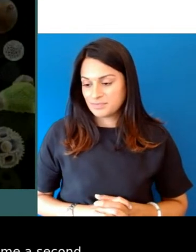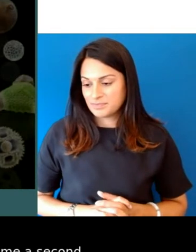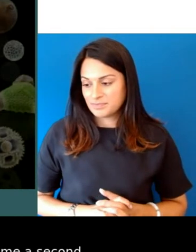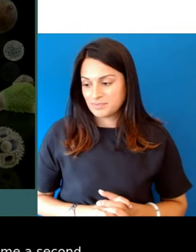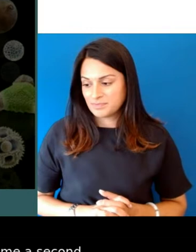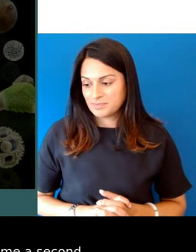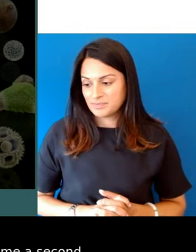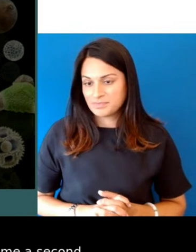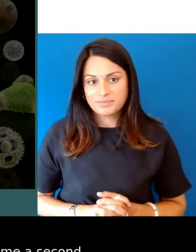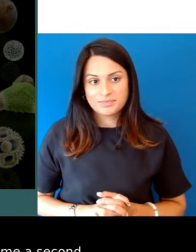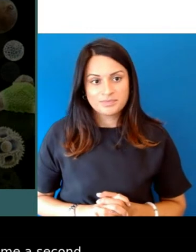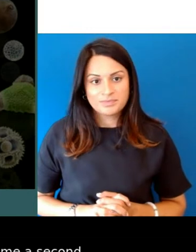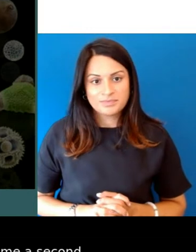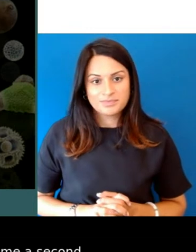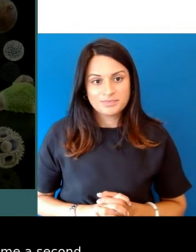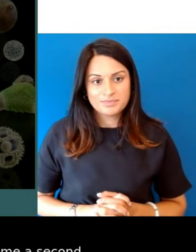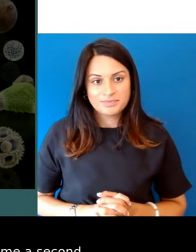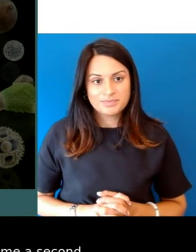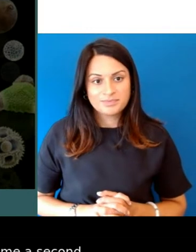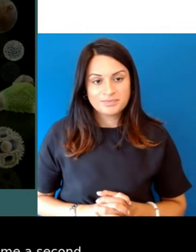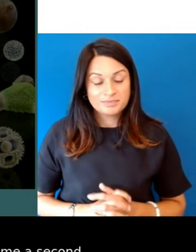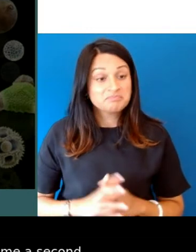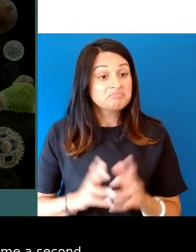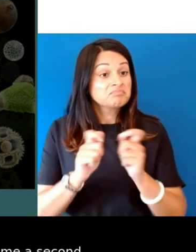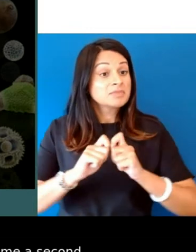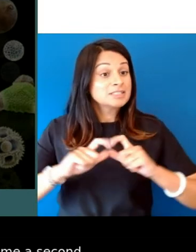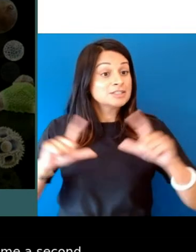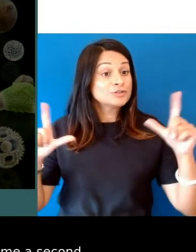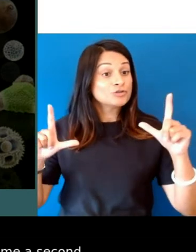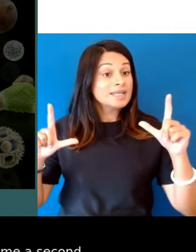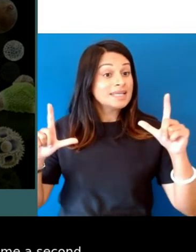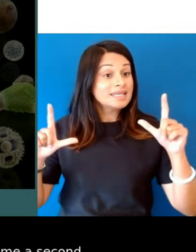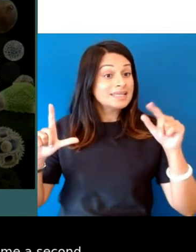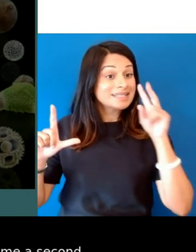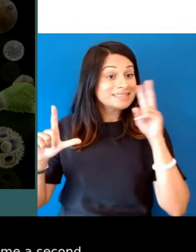screen sharing successful rebecca we can see your first slide